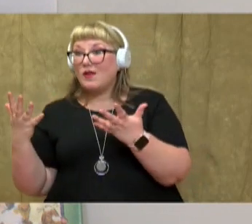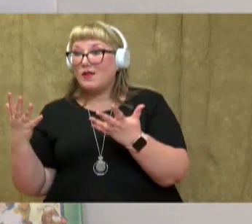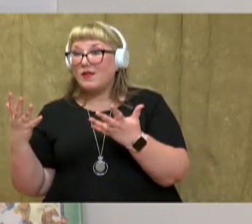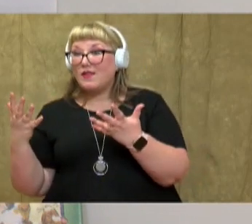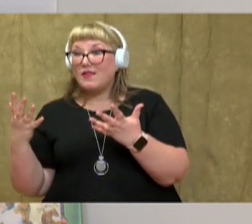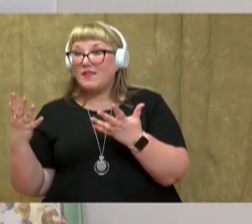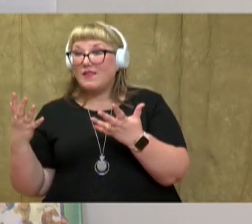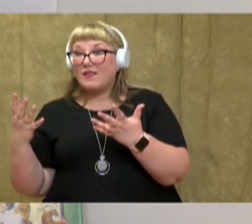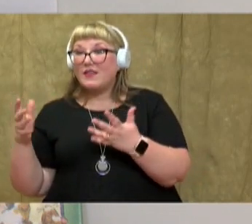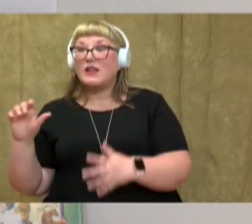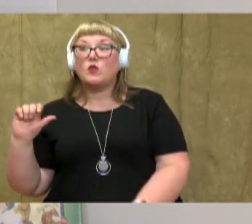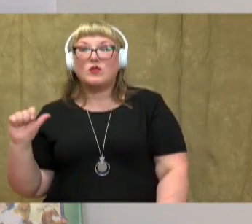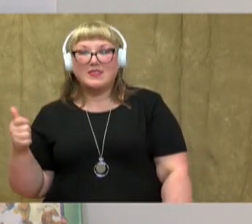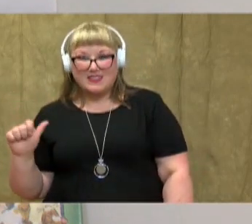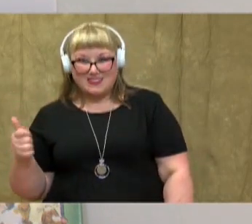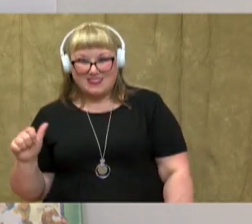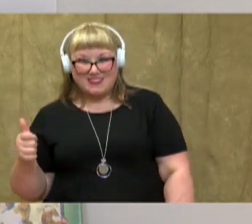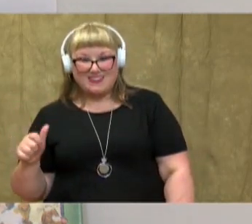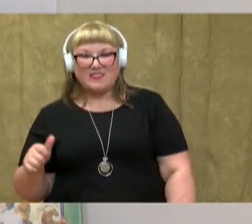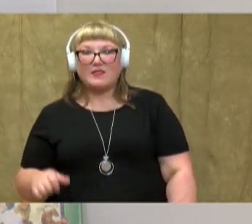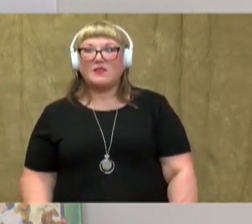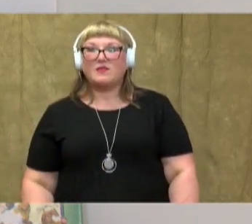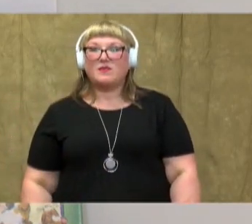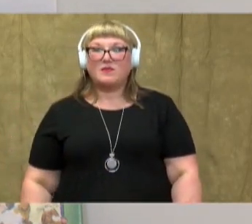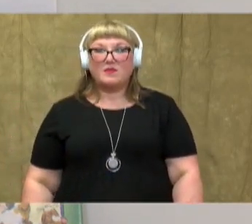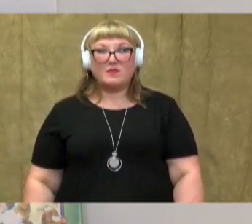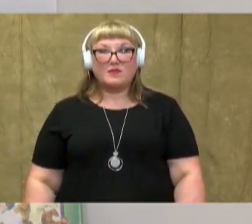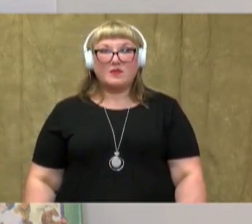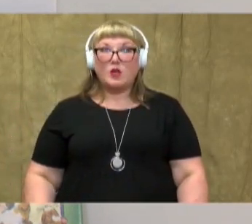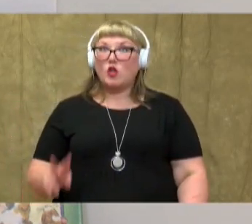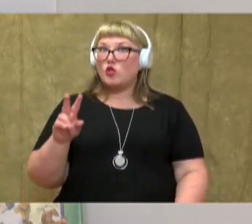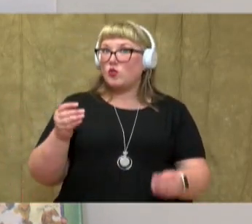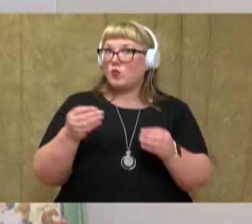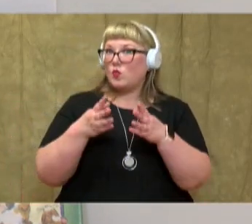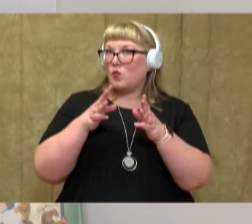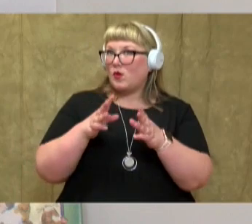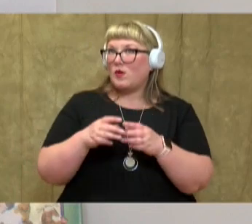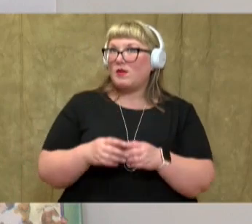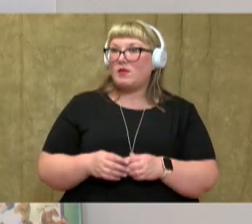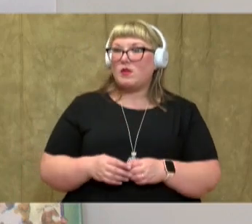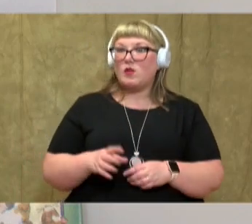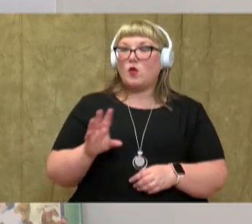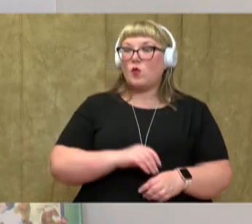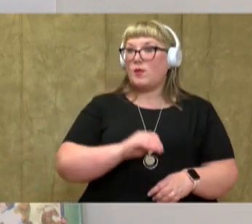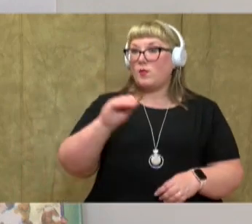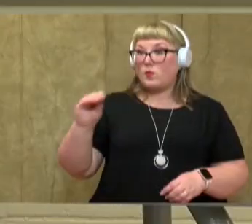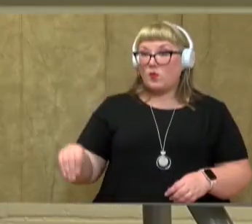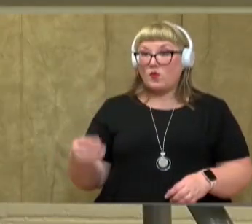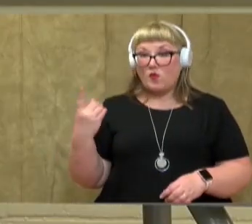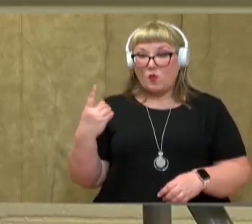2 plus 8 equals 10. 2 more ways. Let's move one more over.